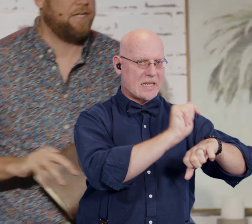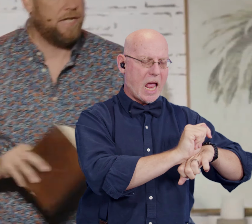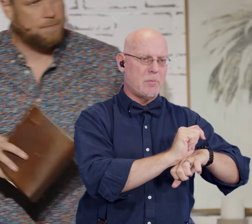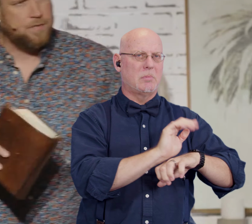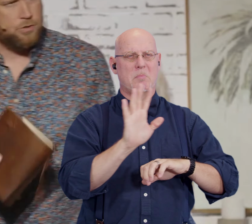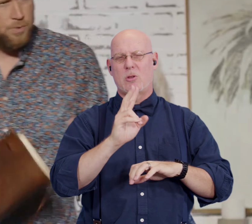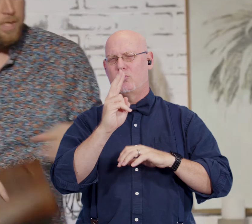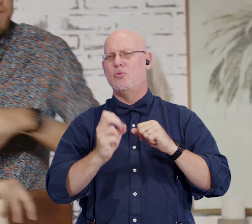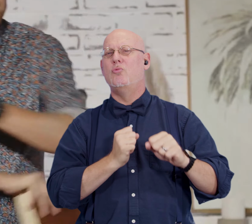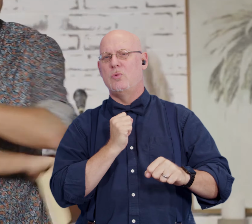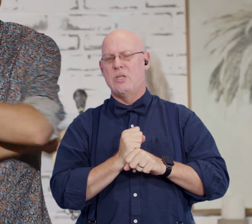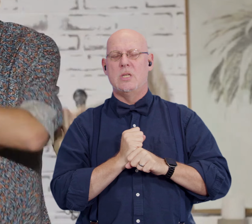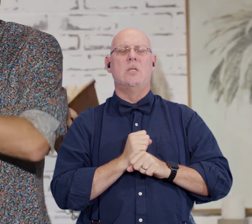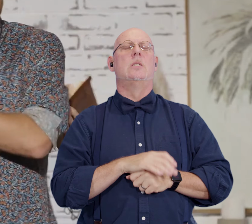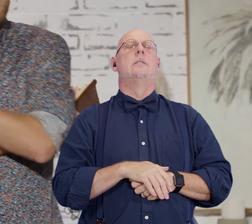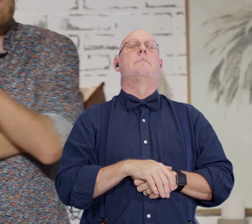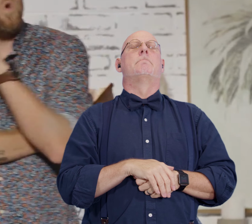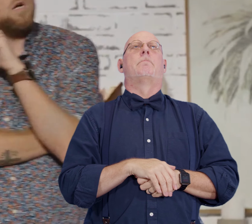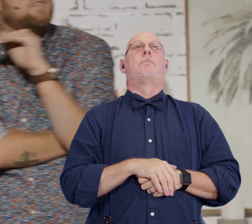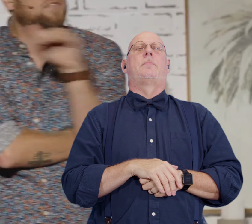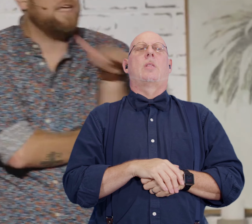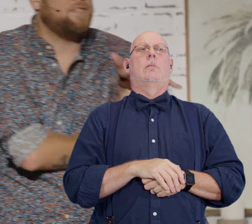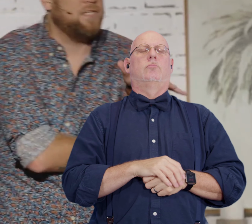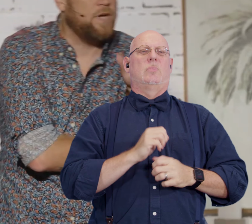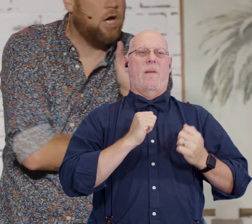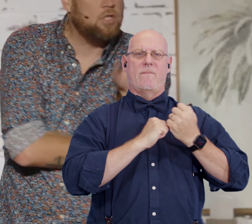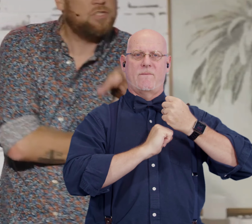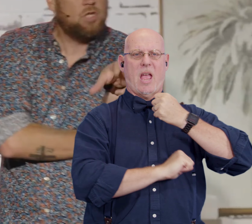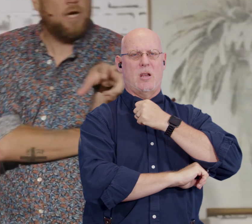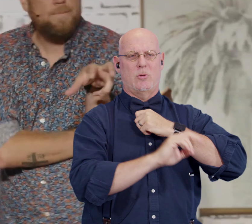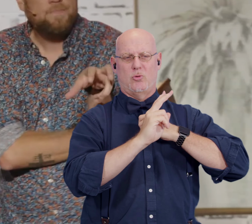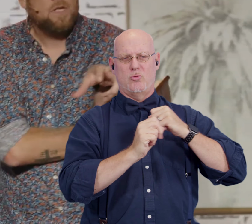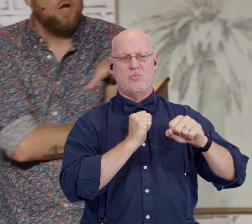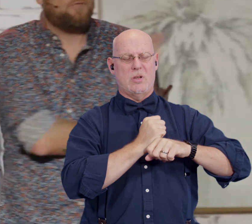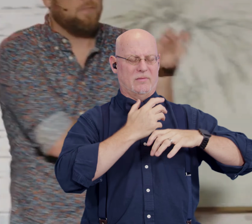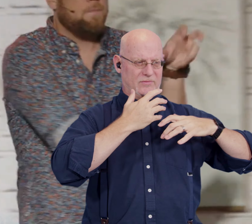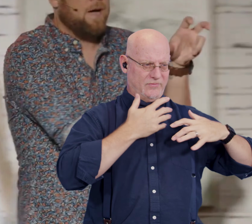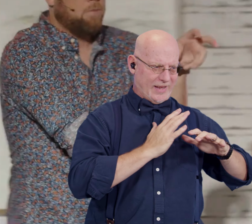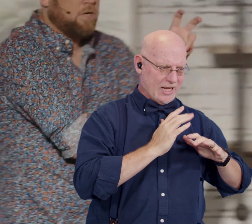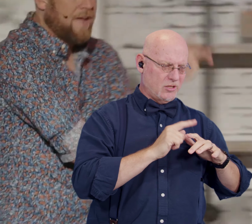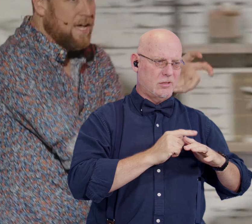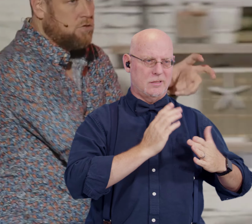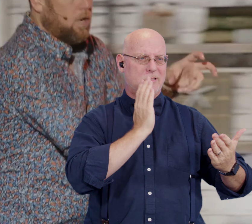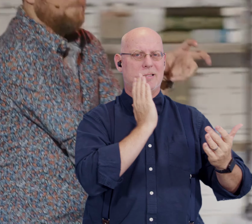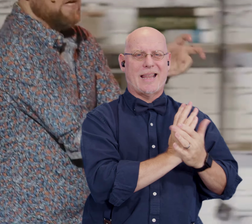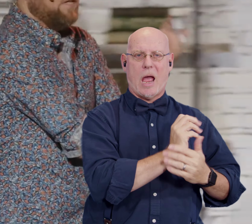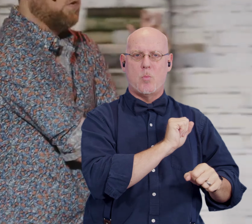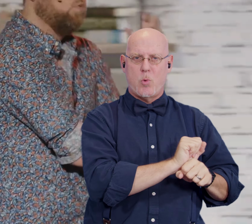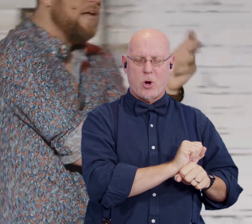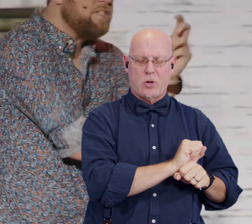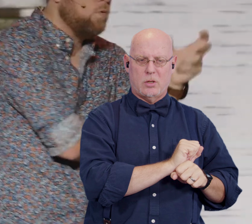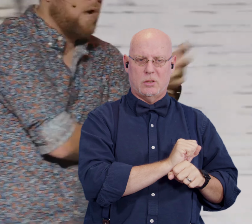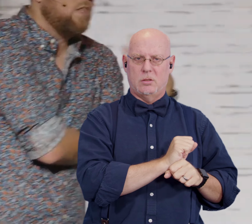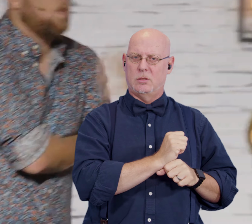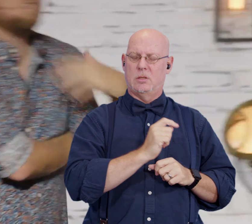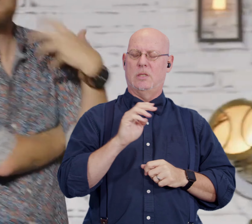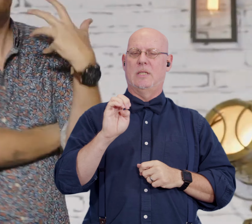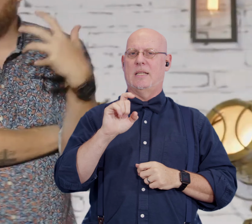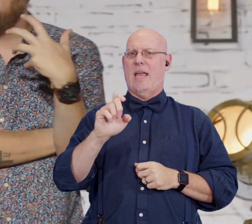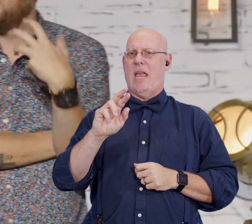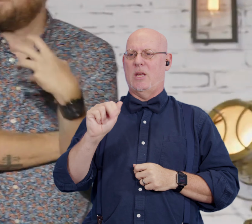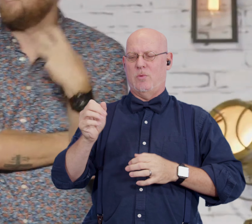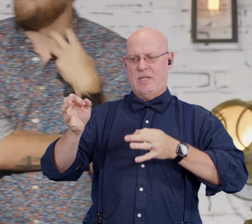foundations takes about 2 years. And then work ceases. And we understood from the book of Ezra that the reason why the